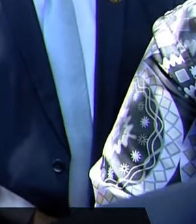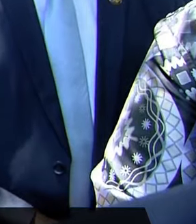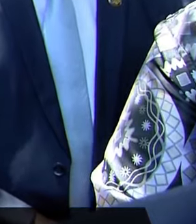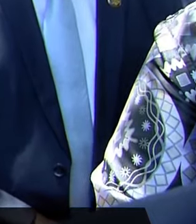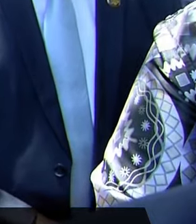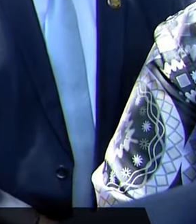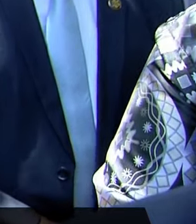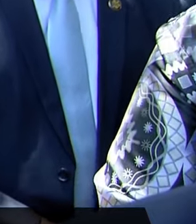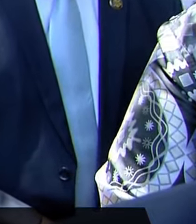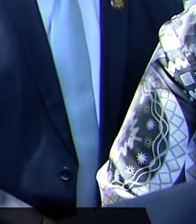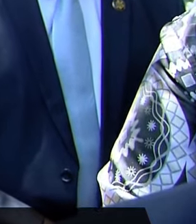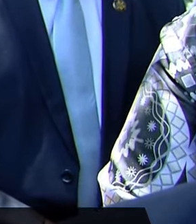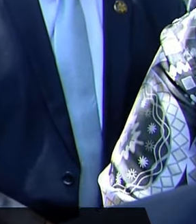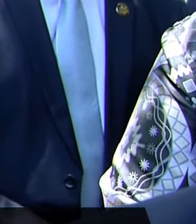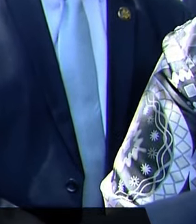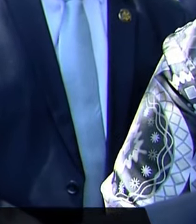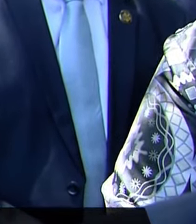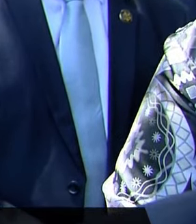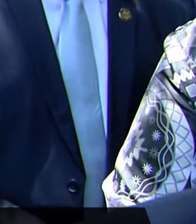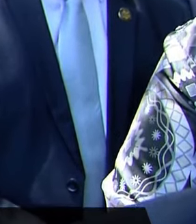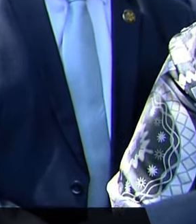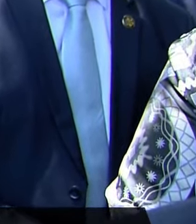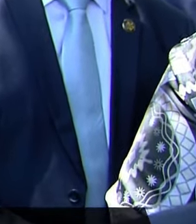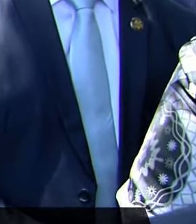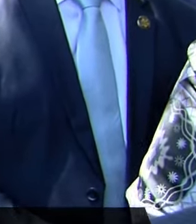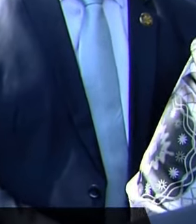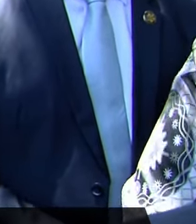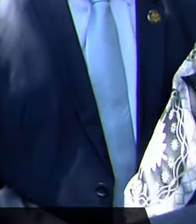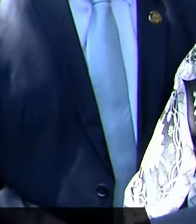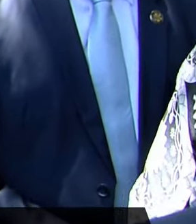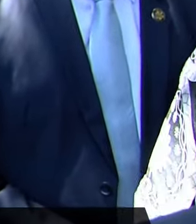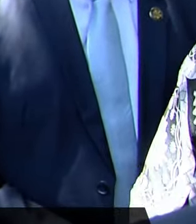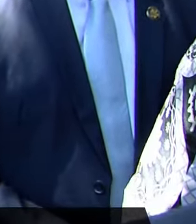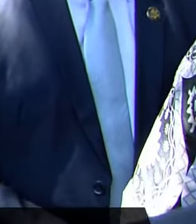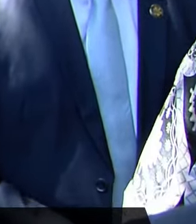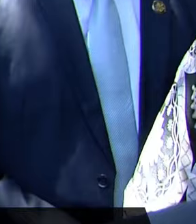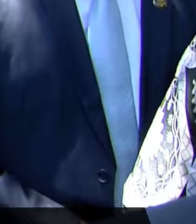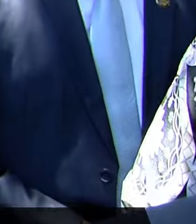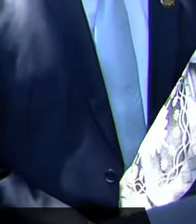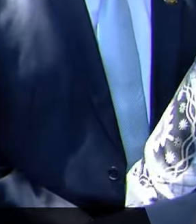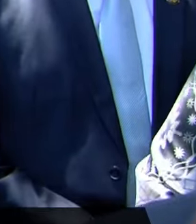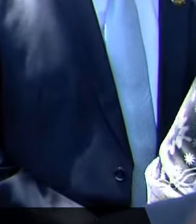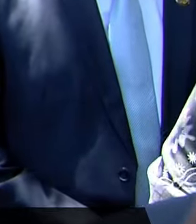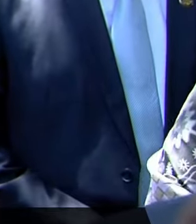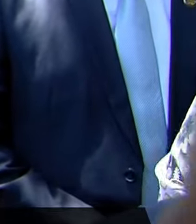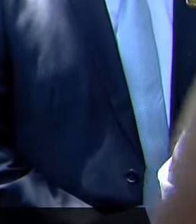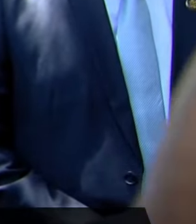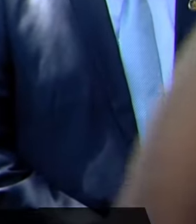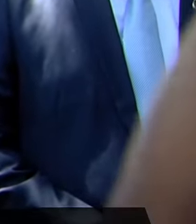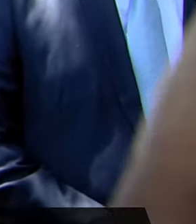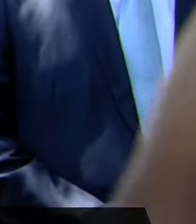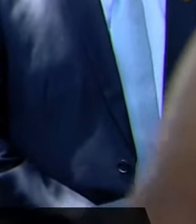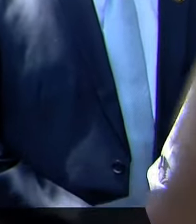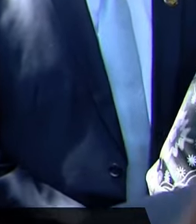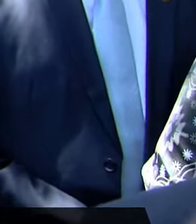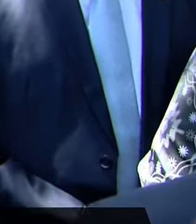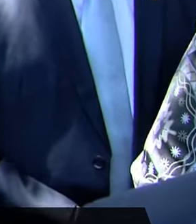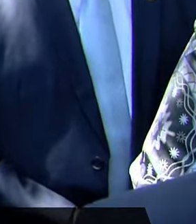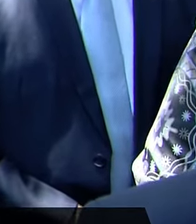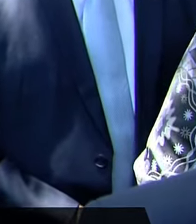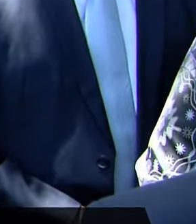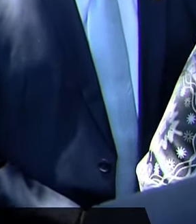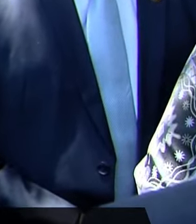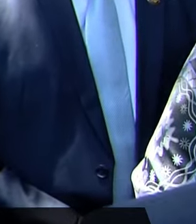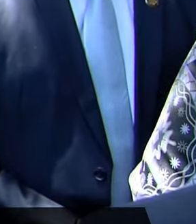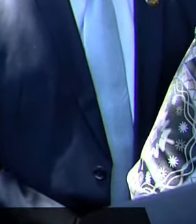here is a challenge of leadership. The challenge of the people are there. And I think if a